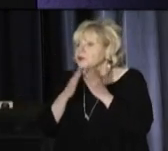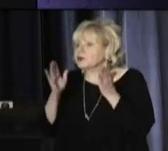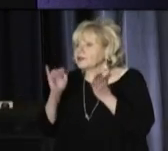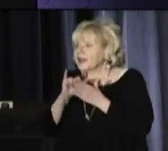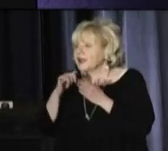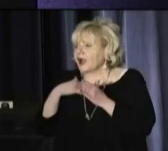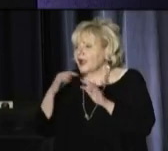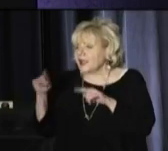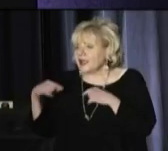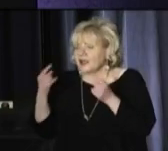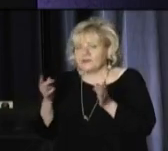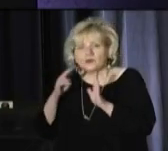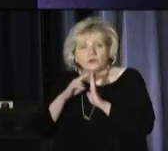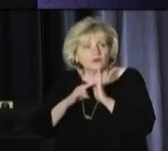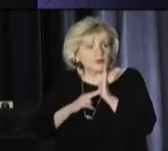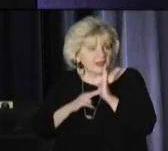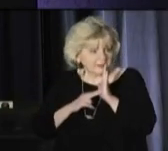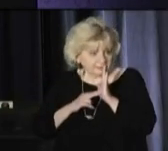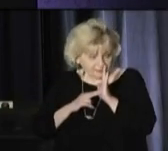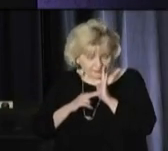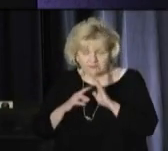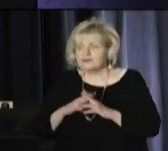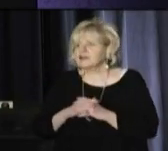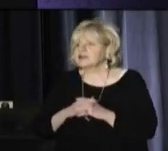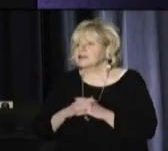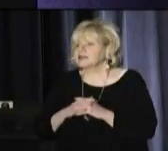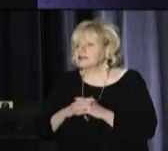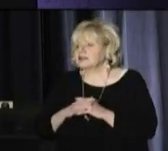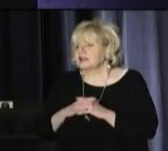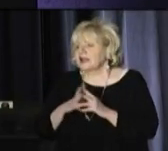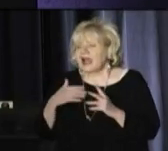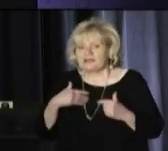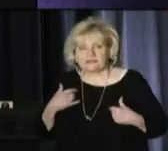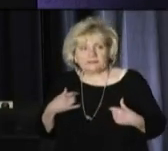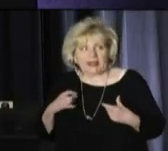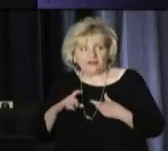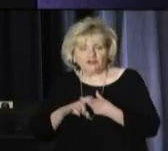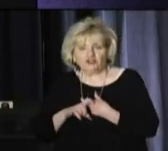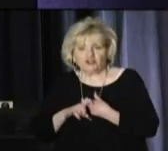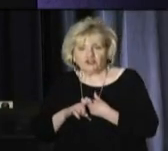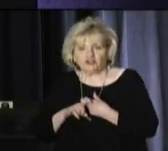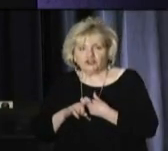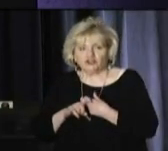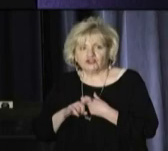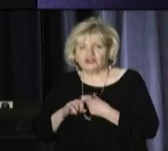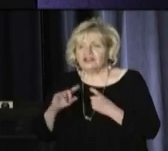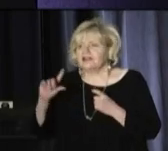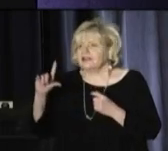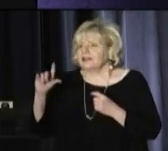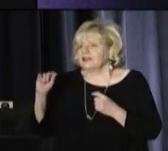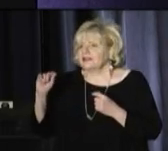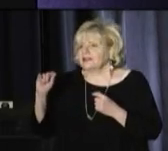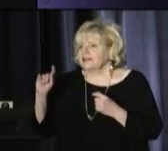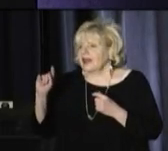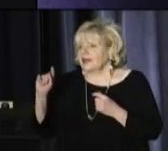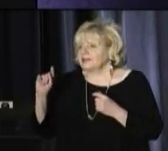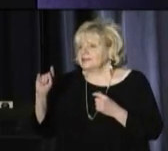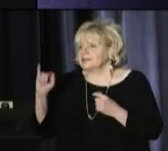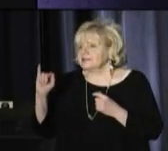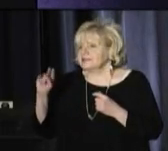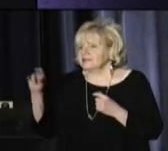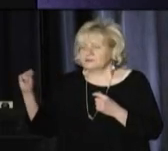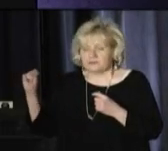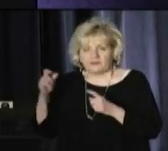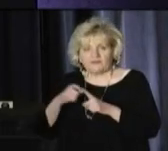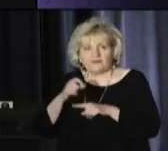classroom setting where everyone is reading the same book. And it had Spanish, and even though she was Chicana, she was from Chicago, just this immense feeling